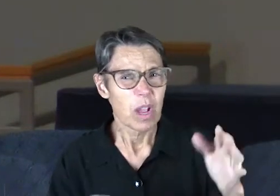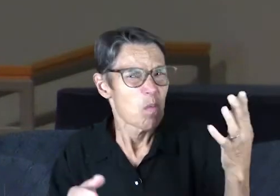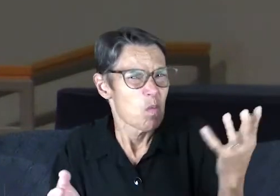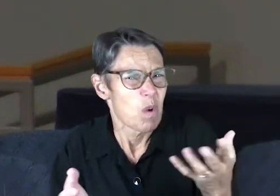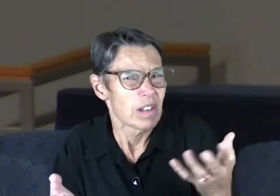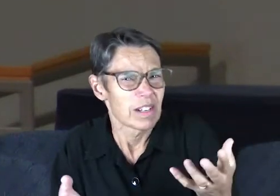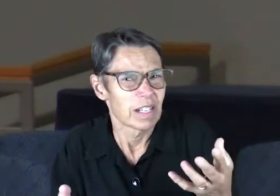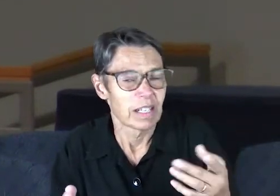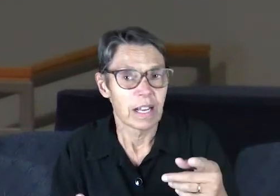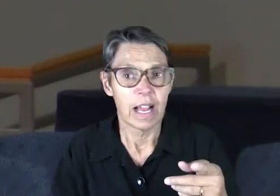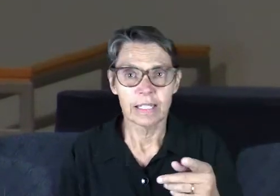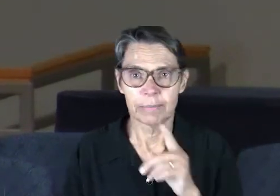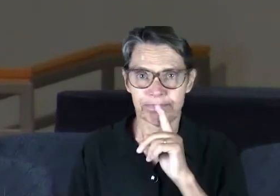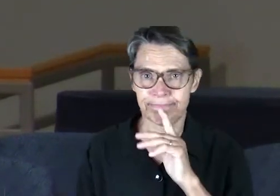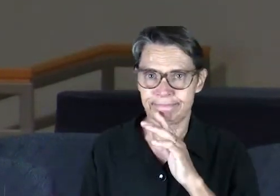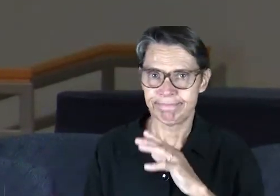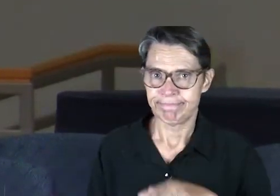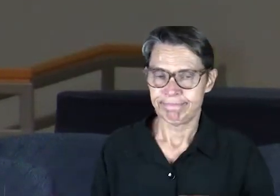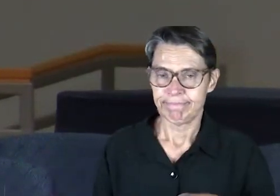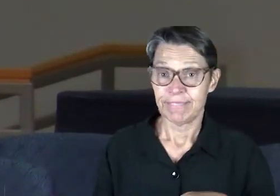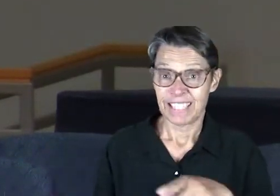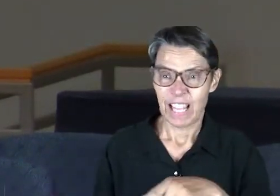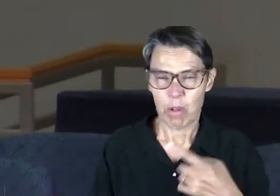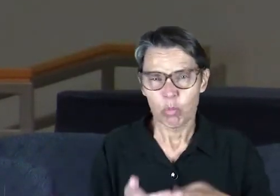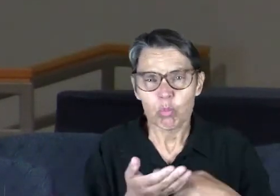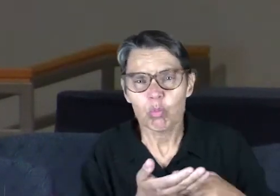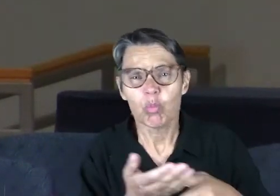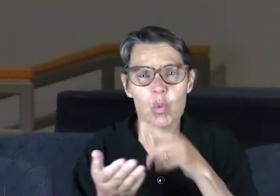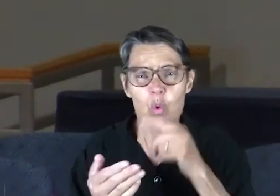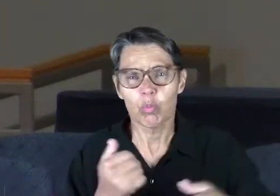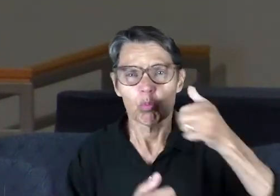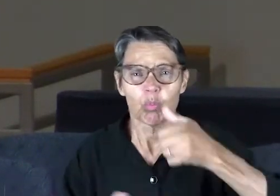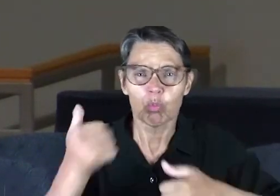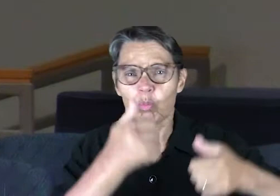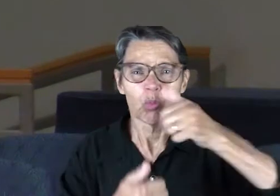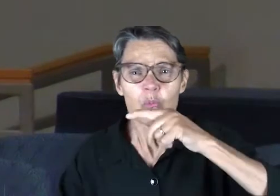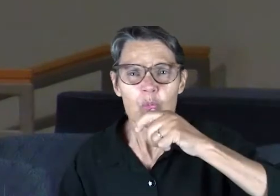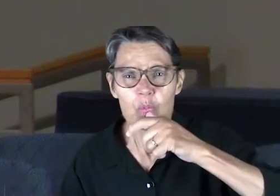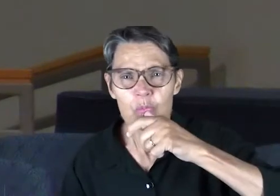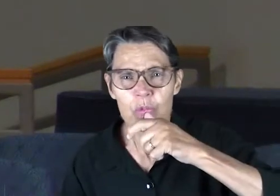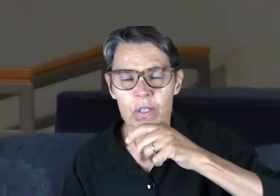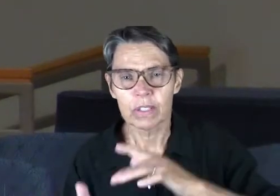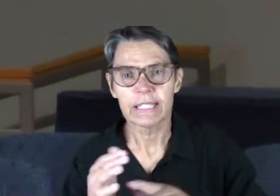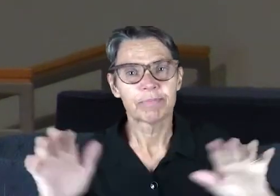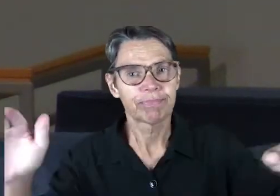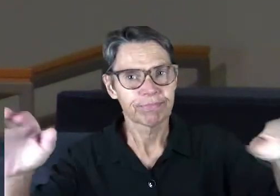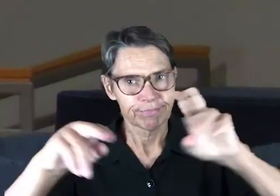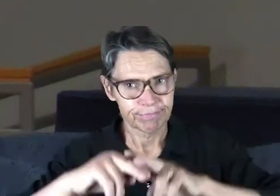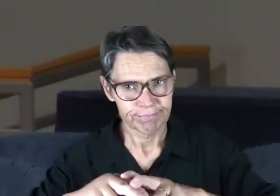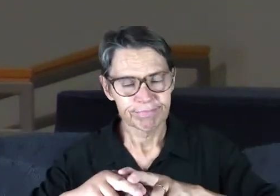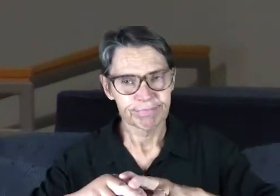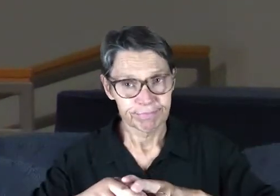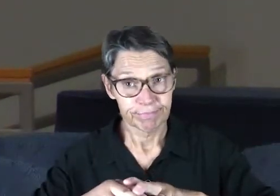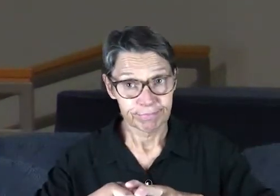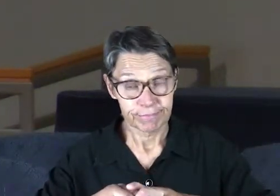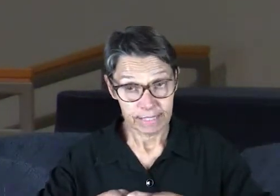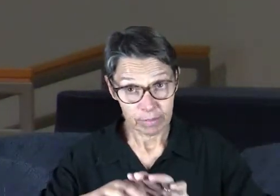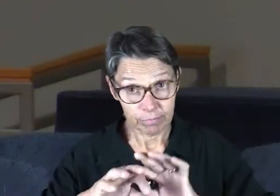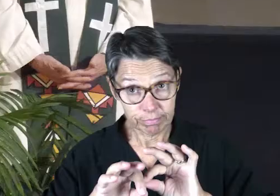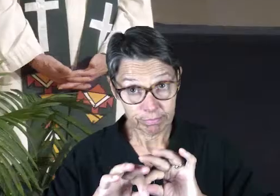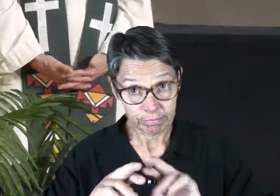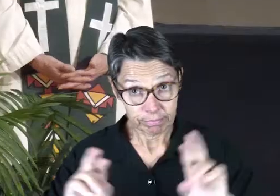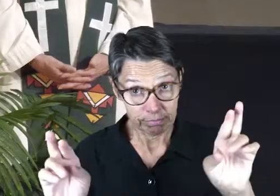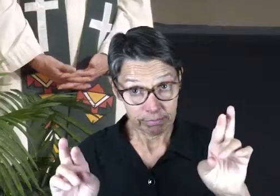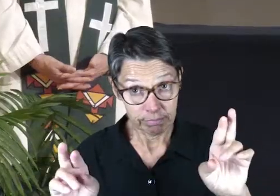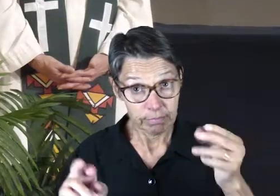were silent, for on the way they had argued with one another who was the greatest. He sat down, called the 12, and said to them,